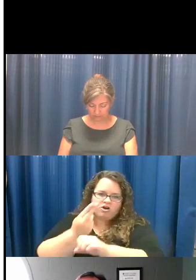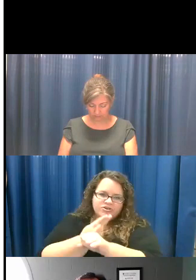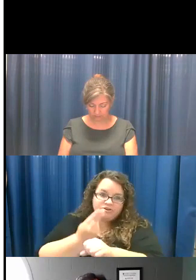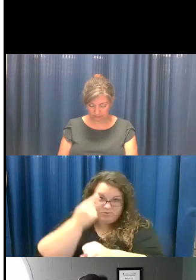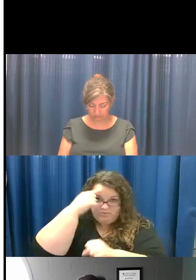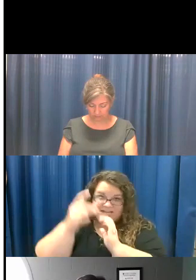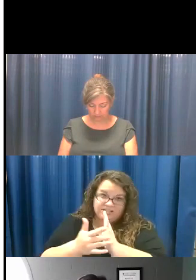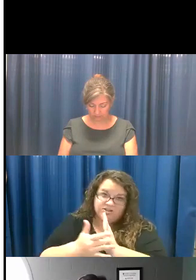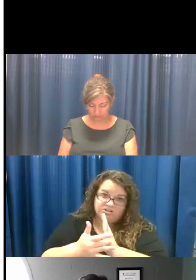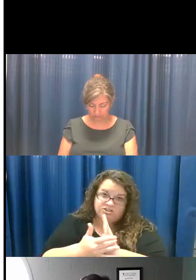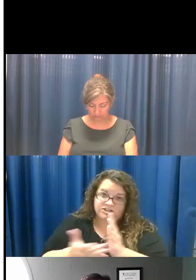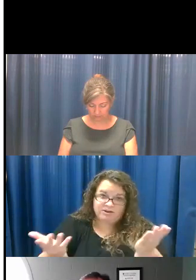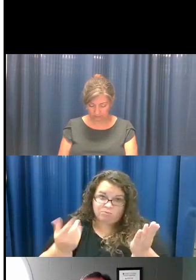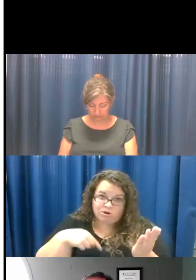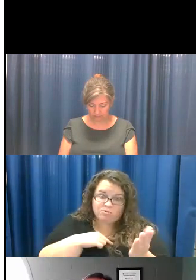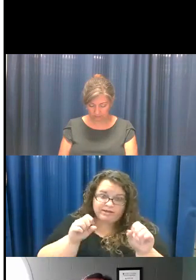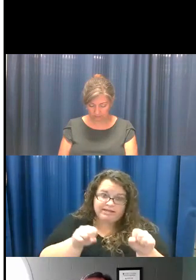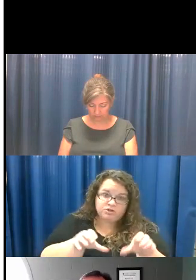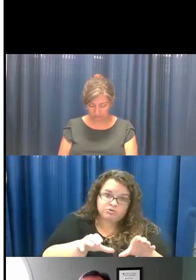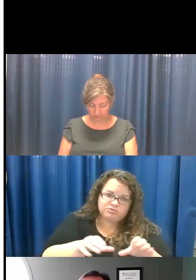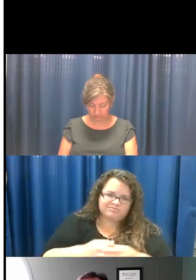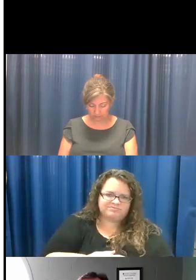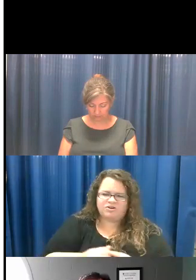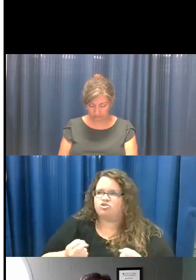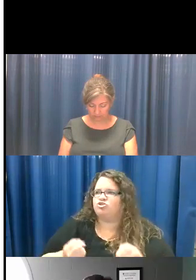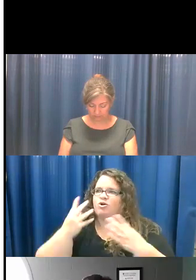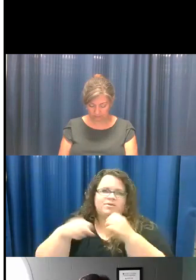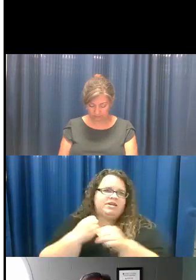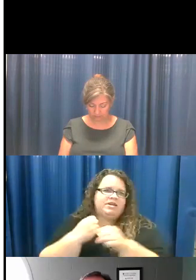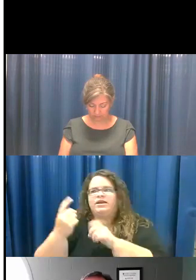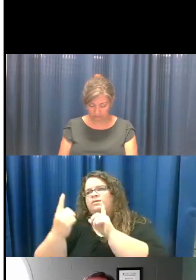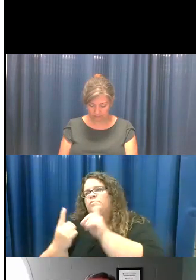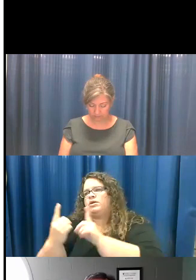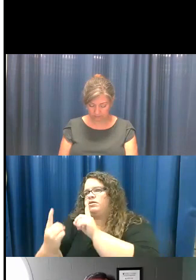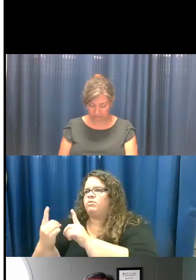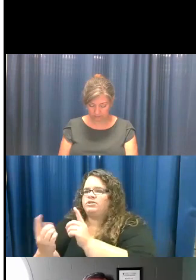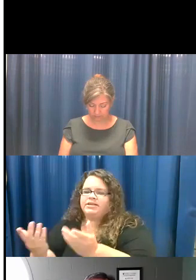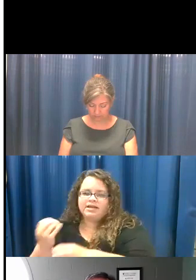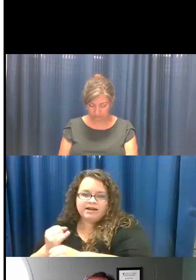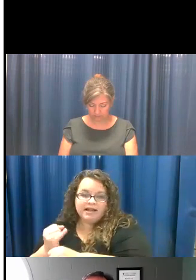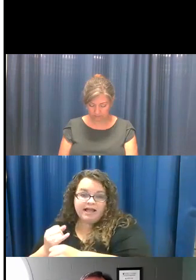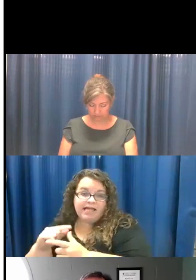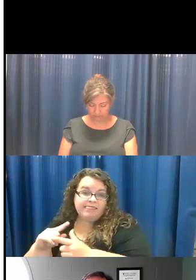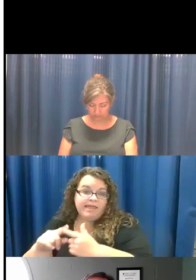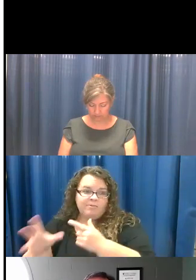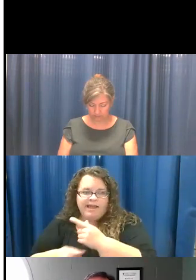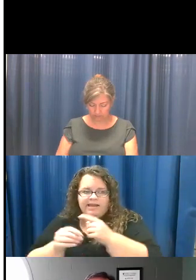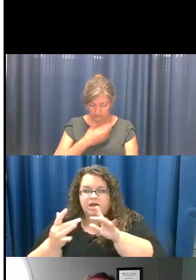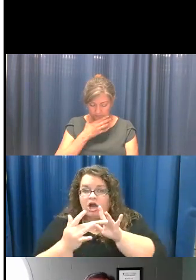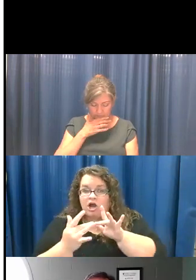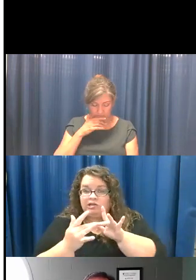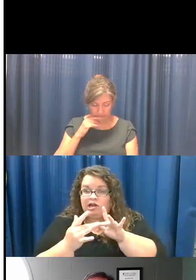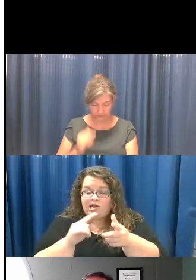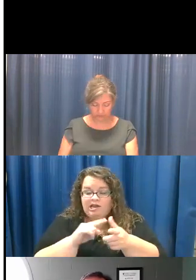So, for many years we had in-person, and then we had online, and then we had hybrid classes that mixed